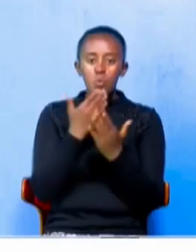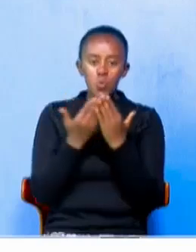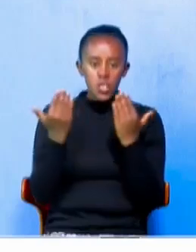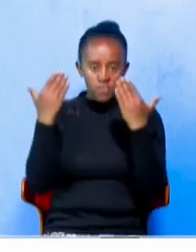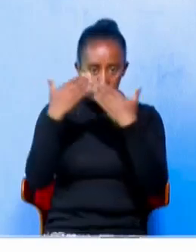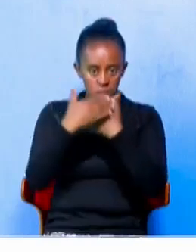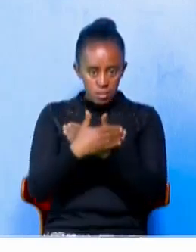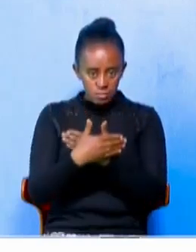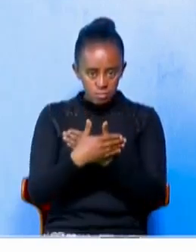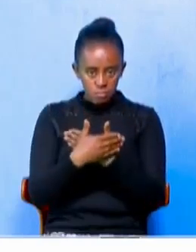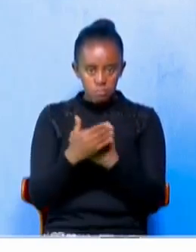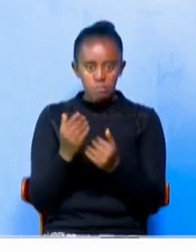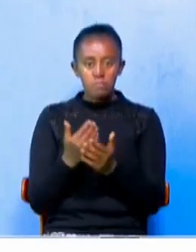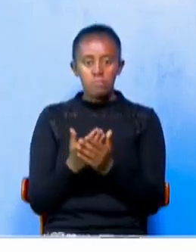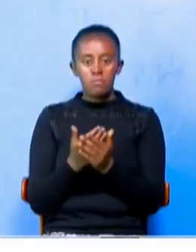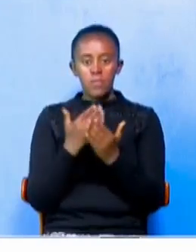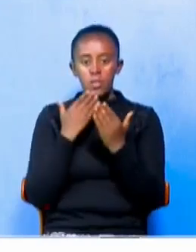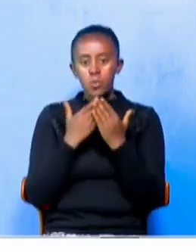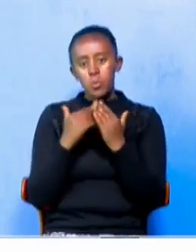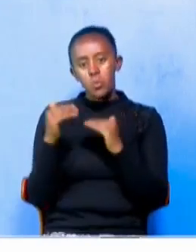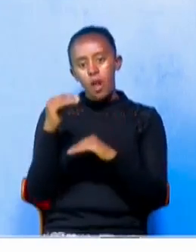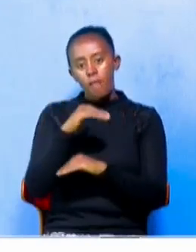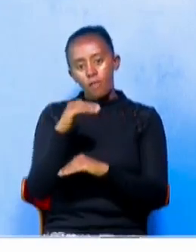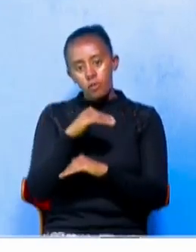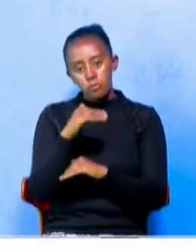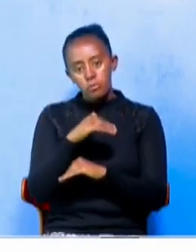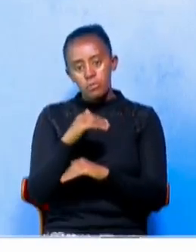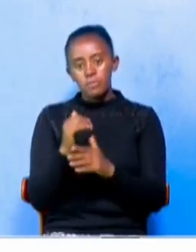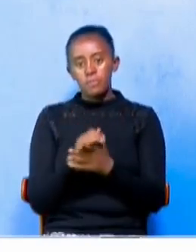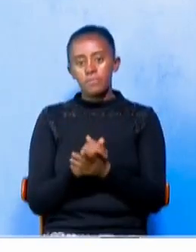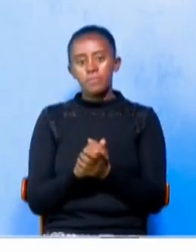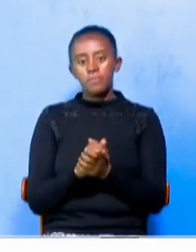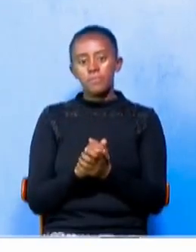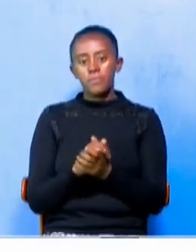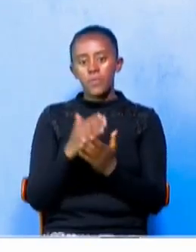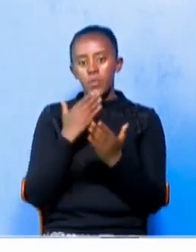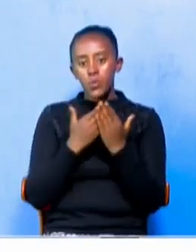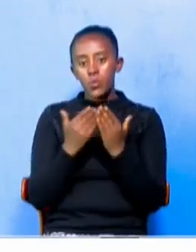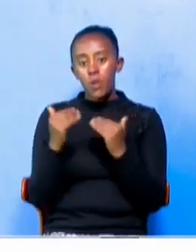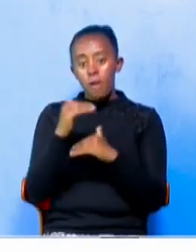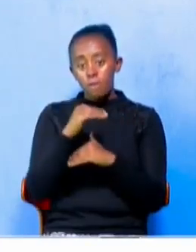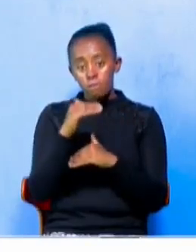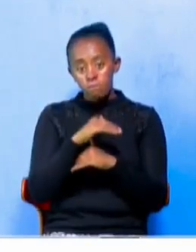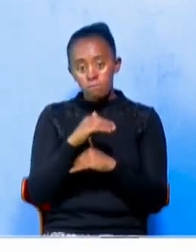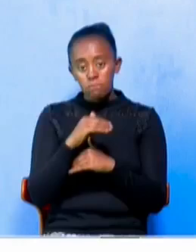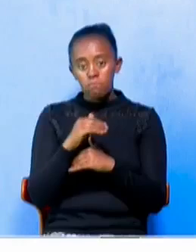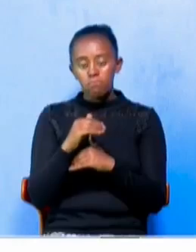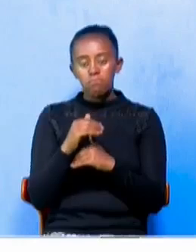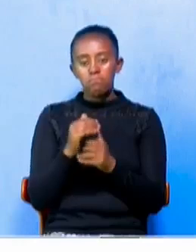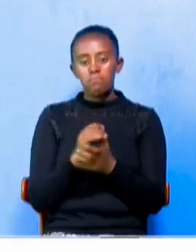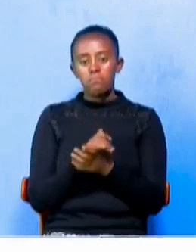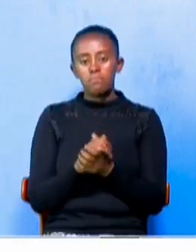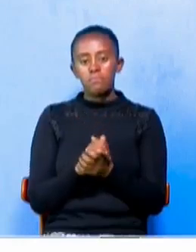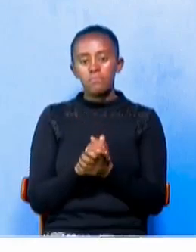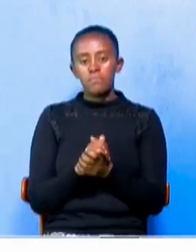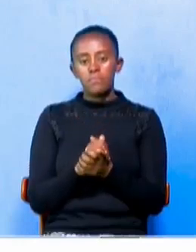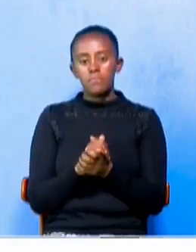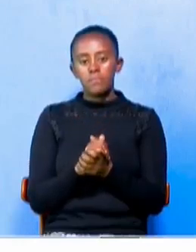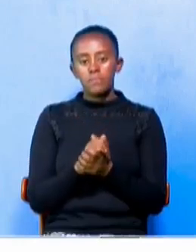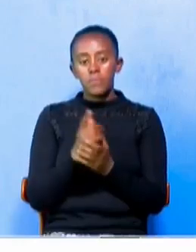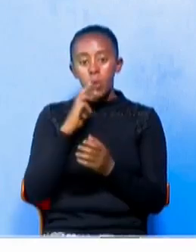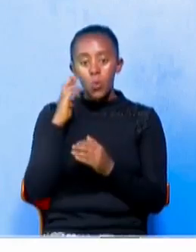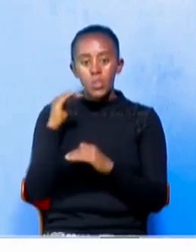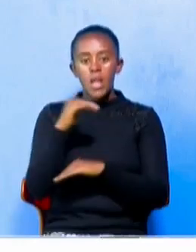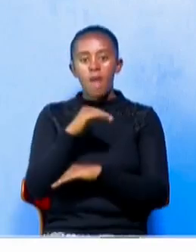okay? Or good afternoon. Good afternoon. If that is afternoon